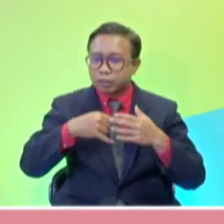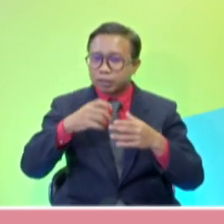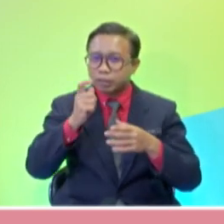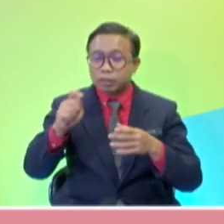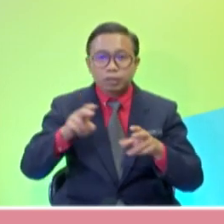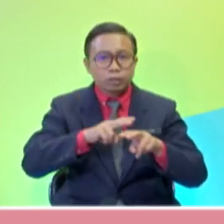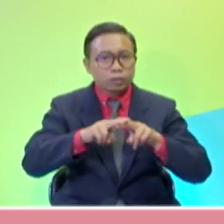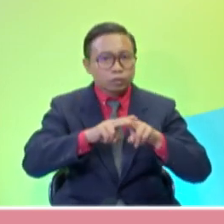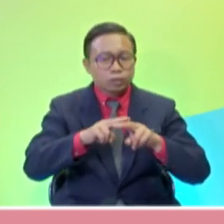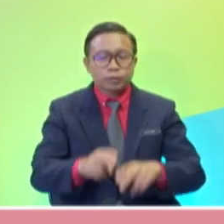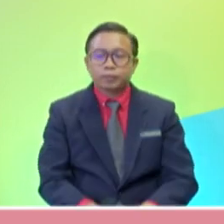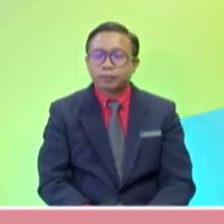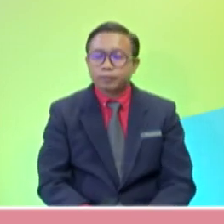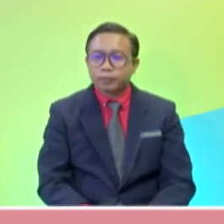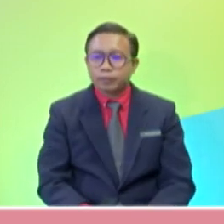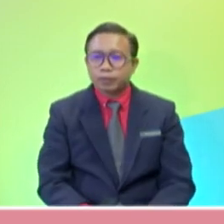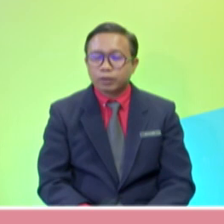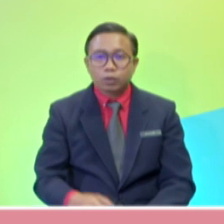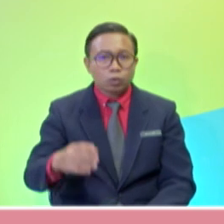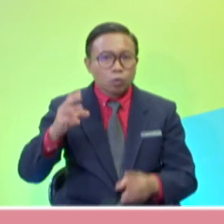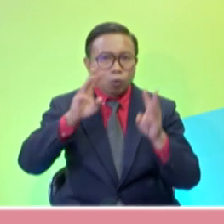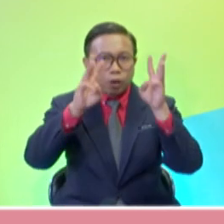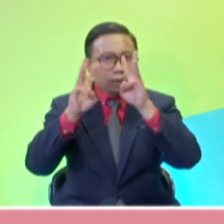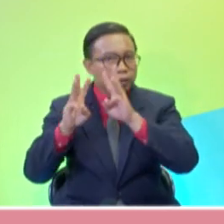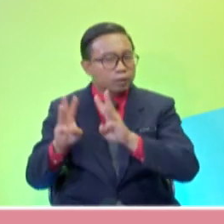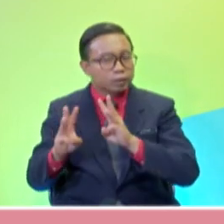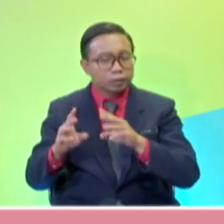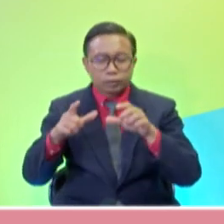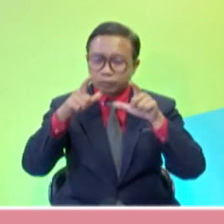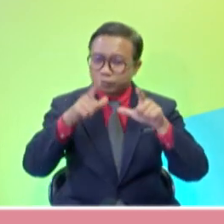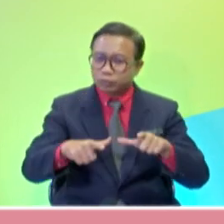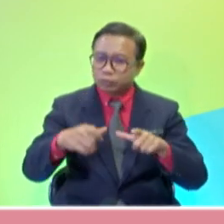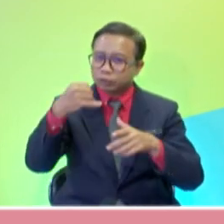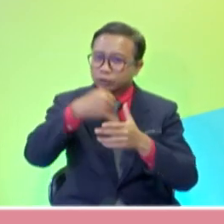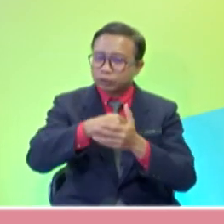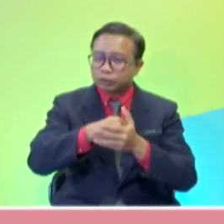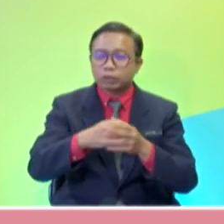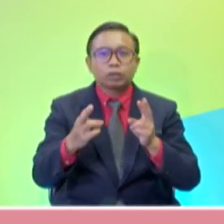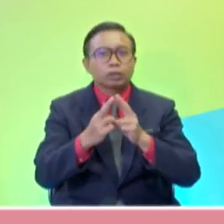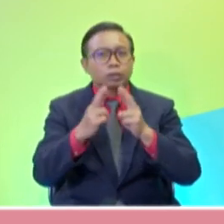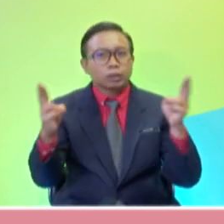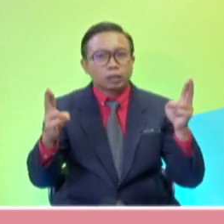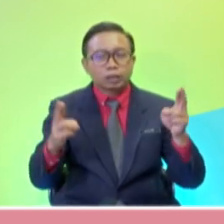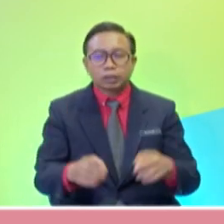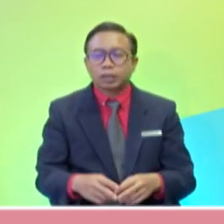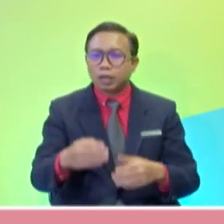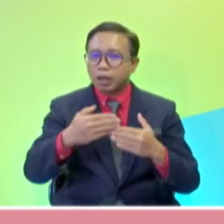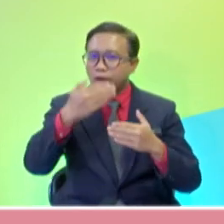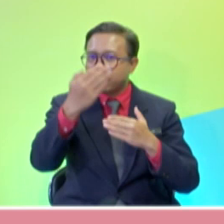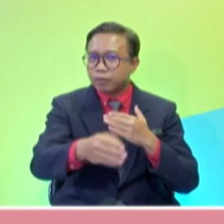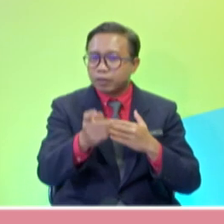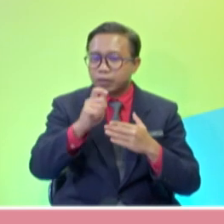atmosphere or the weather of the day. So you just put or insert the word really after the